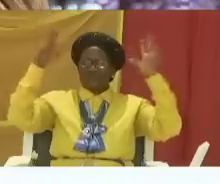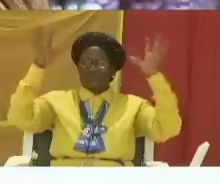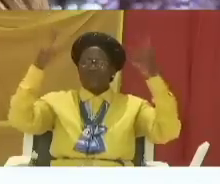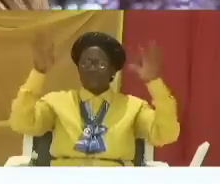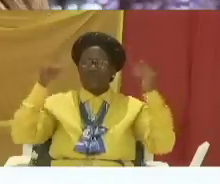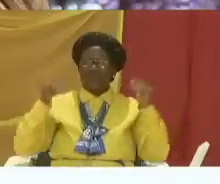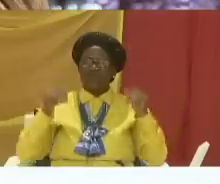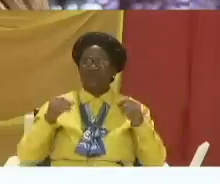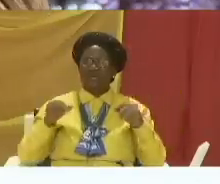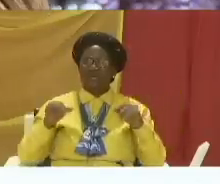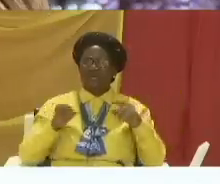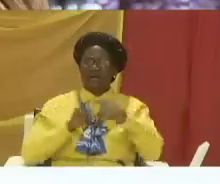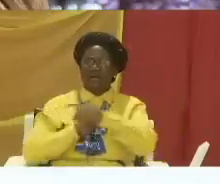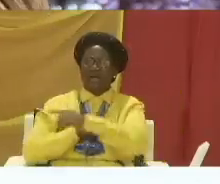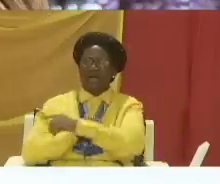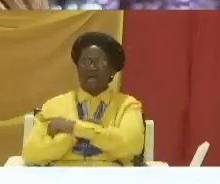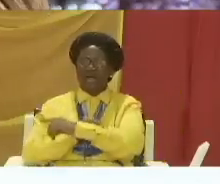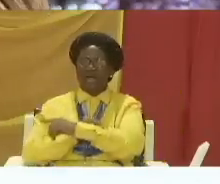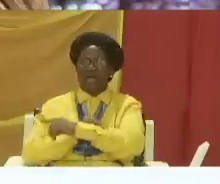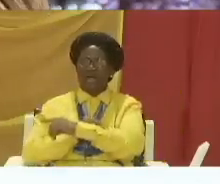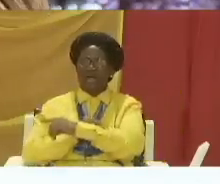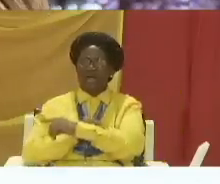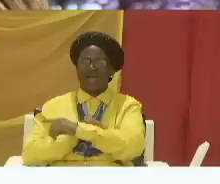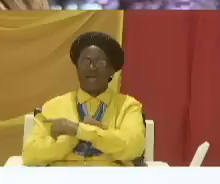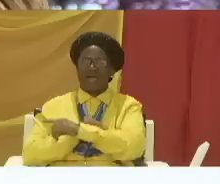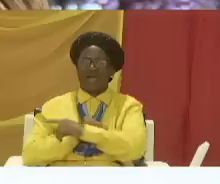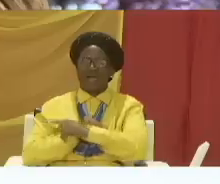I had to ask for a chair.